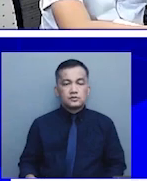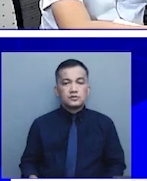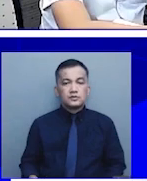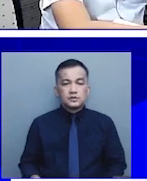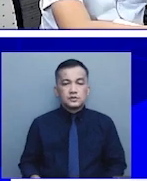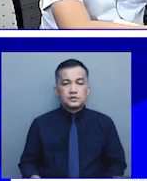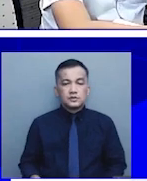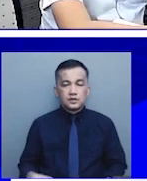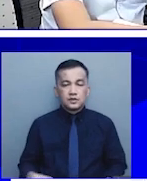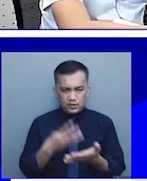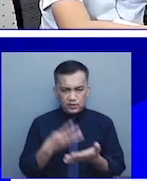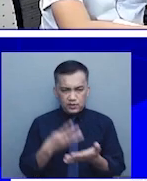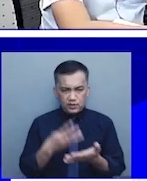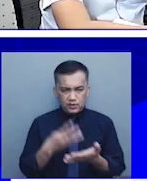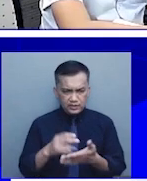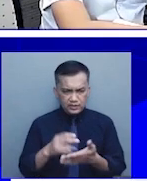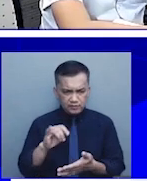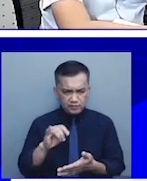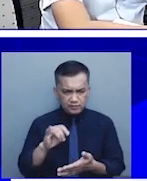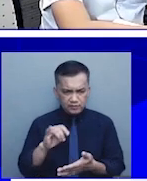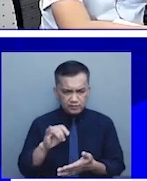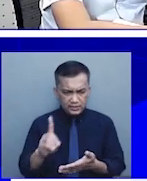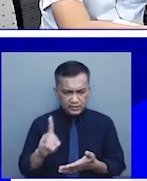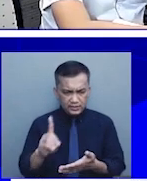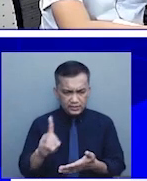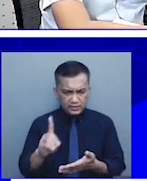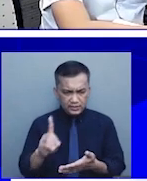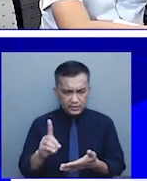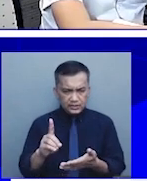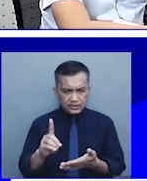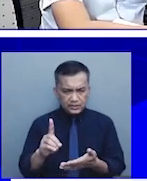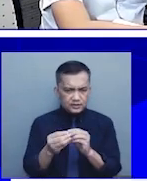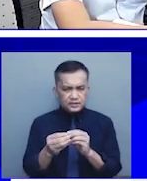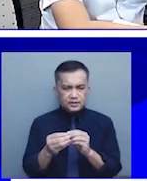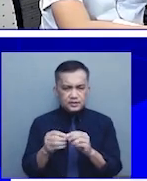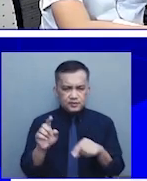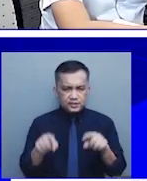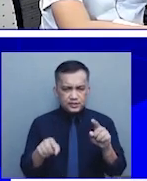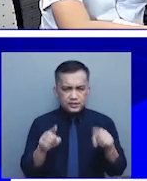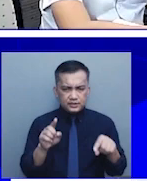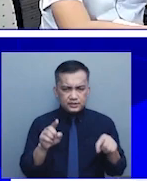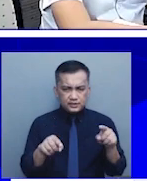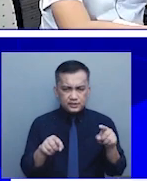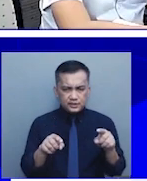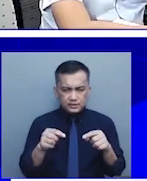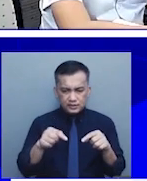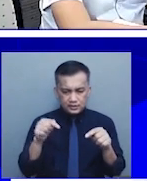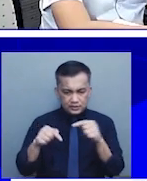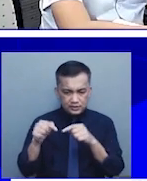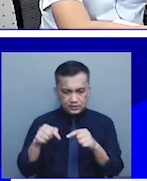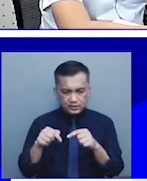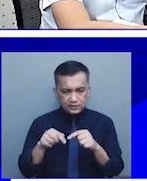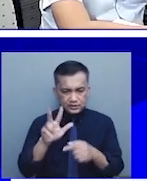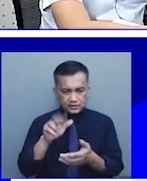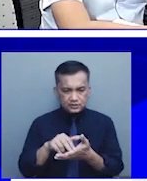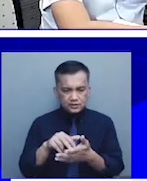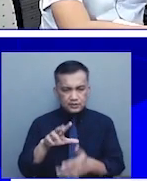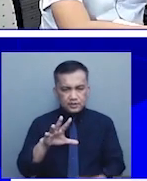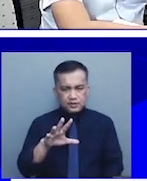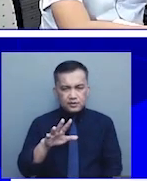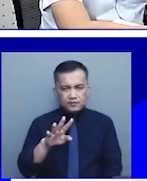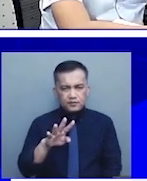ang total number of varieties ang aming tinatrak ay 3,498.